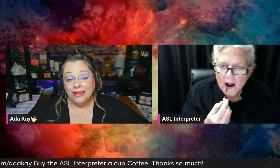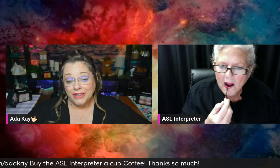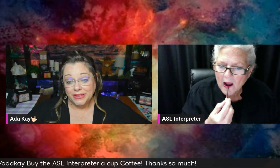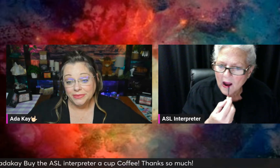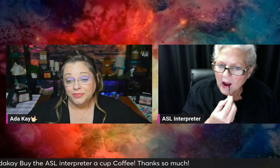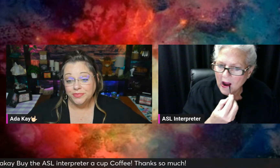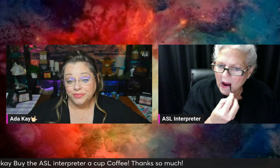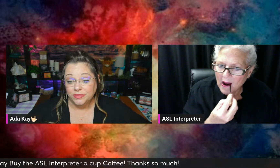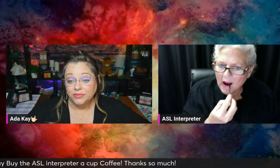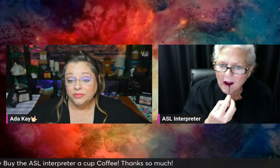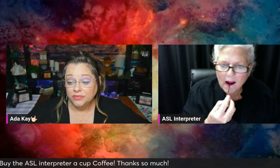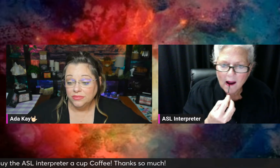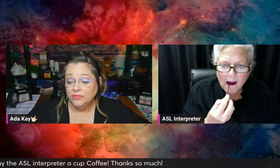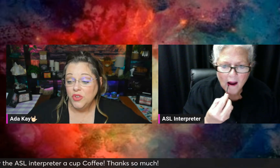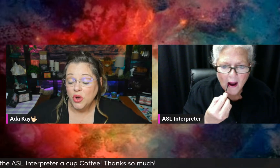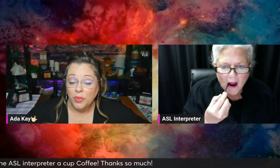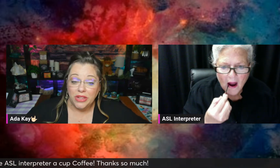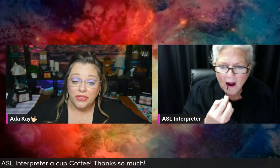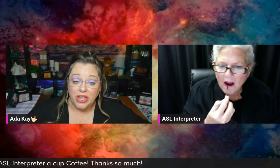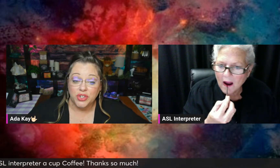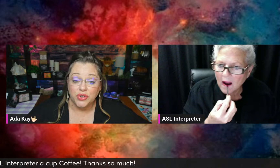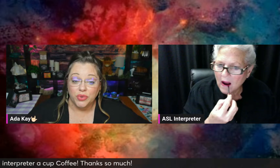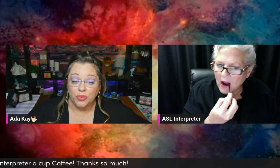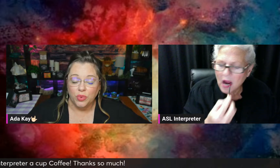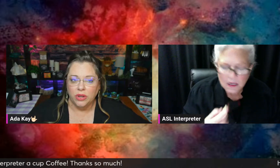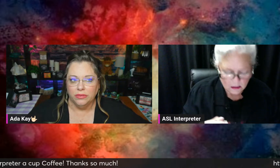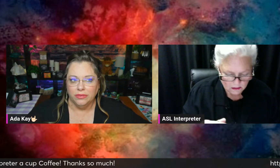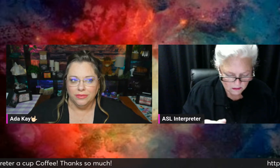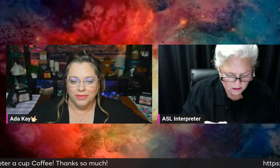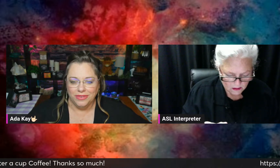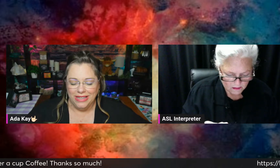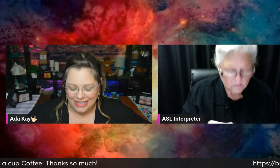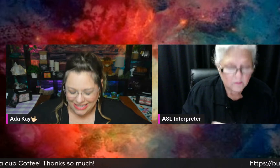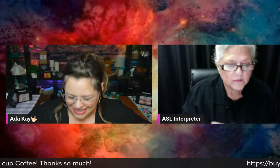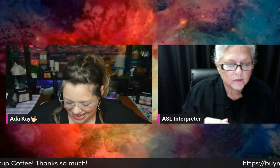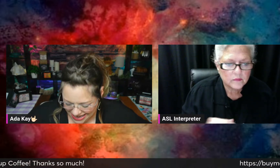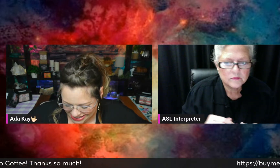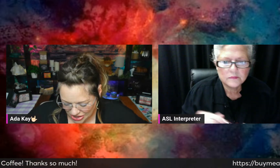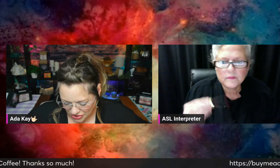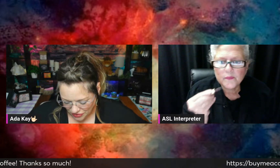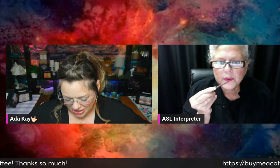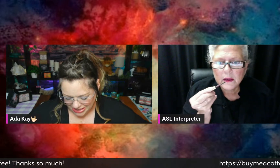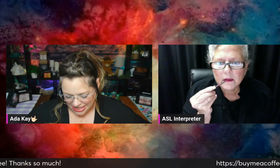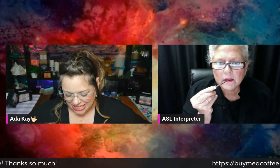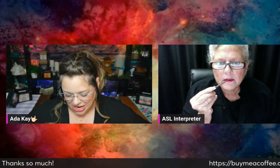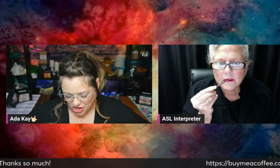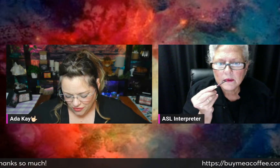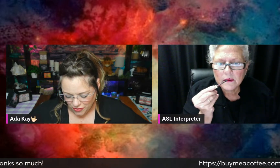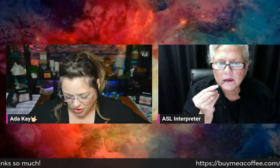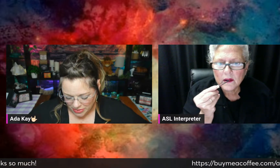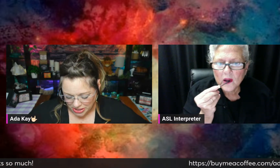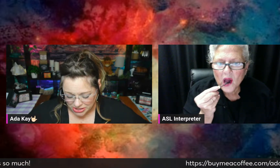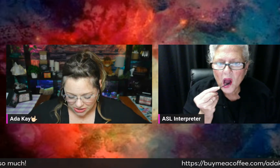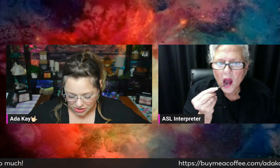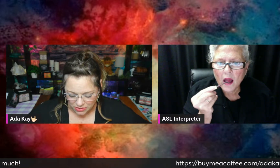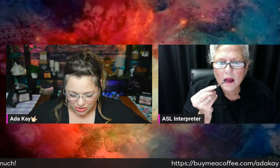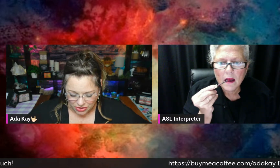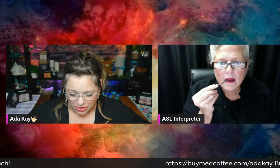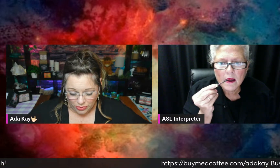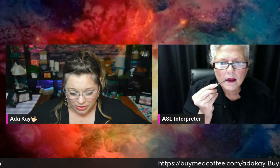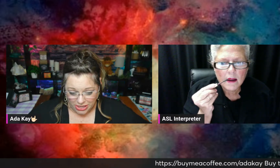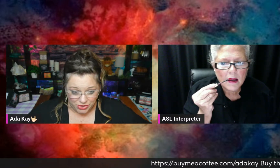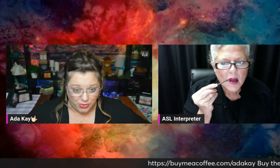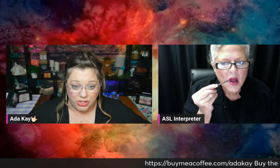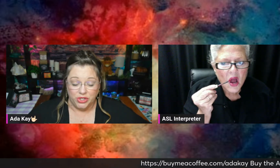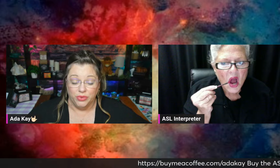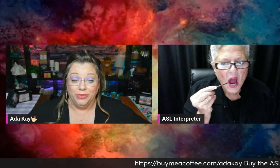is a very thankless job. Nobody thanks you. But it's rewarding. It's kind of funny. Rewarding. They thank you for coming and telling them their loved